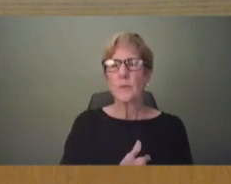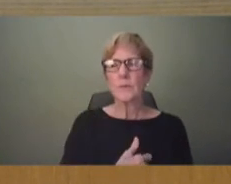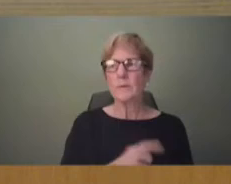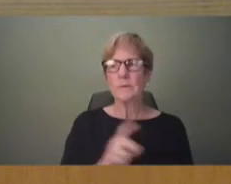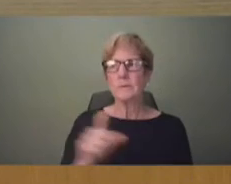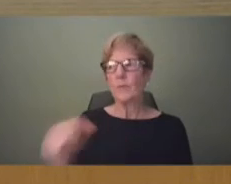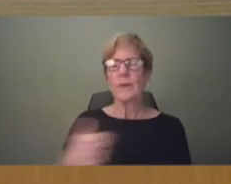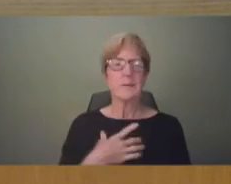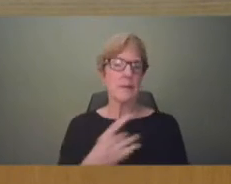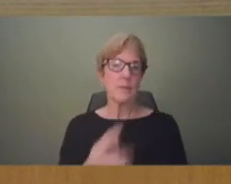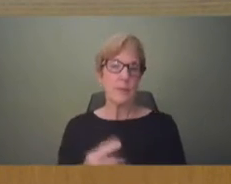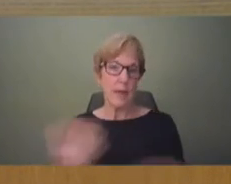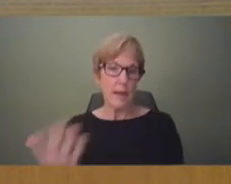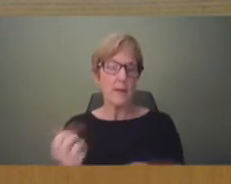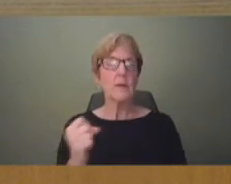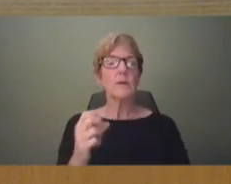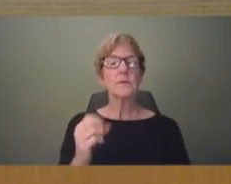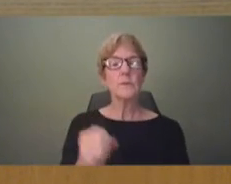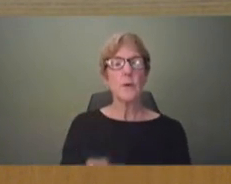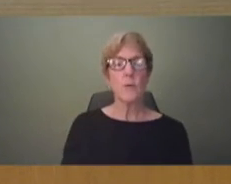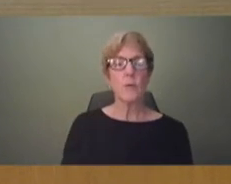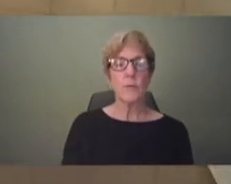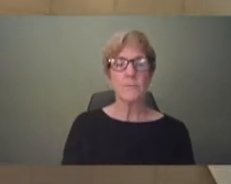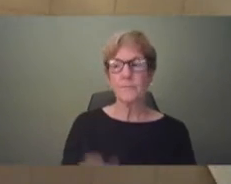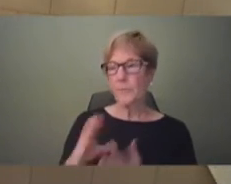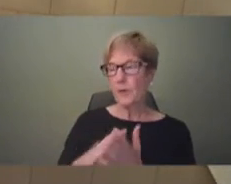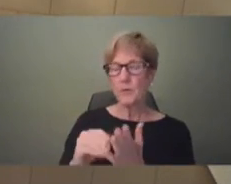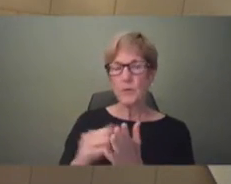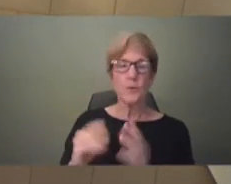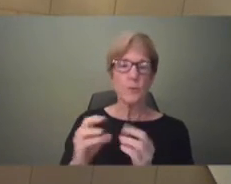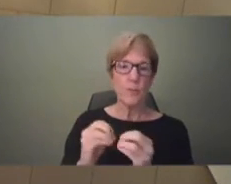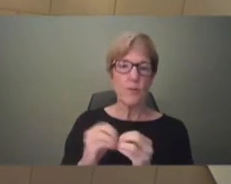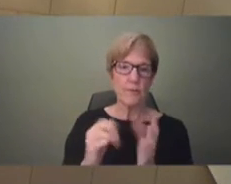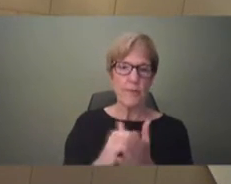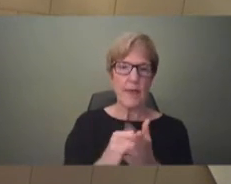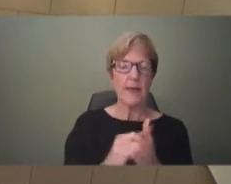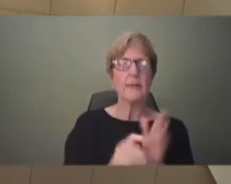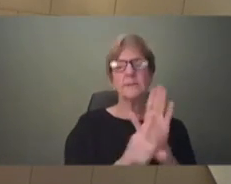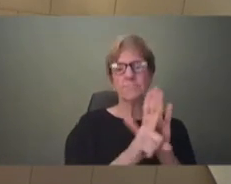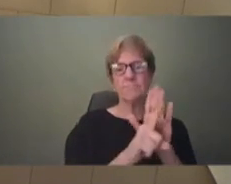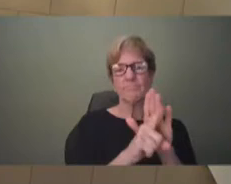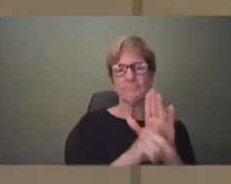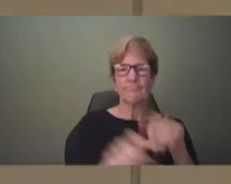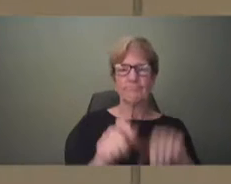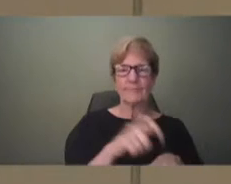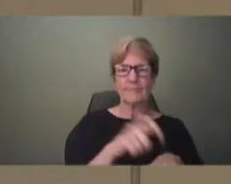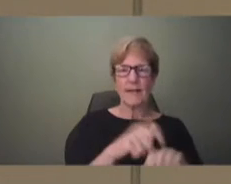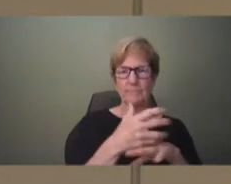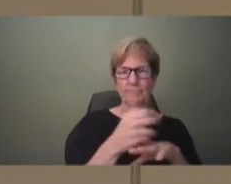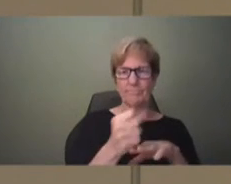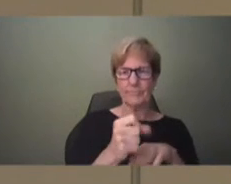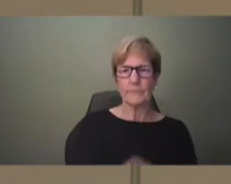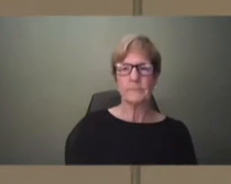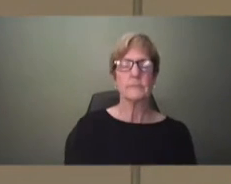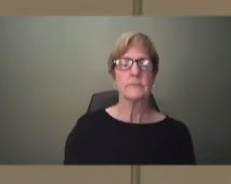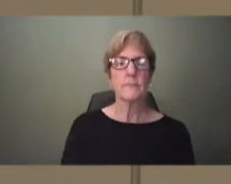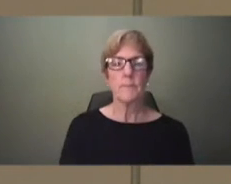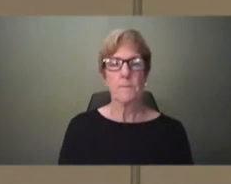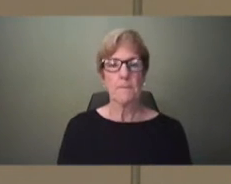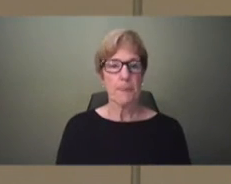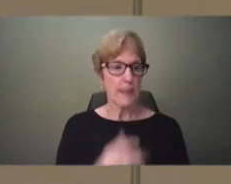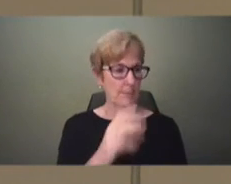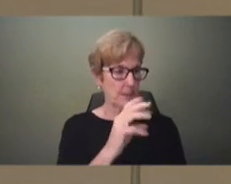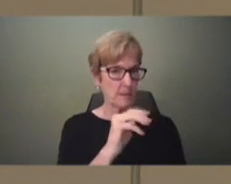so I would like to learn more about that thank you very much um Miss